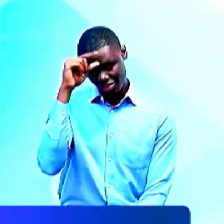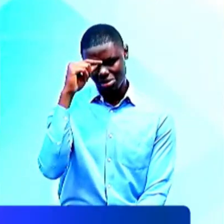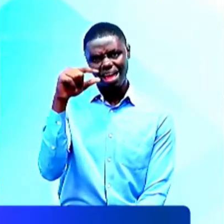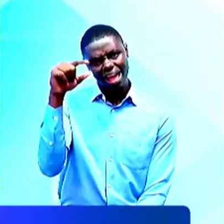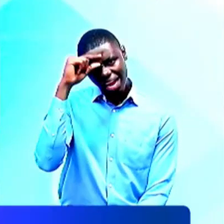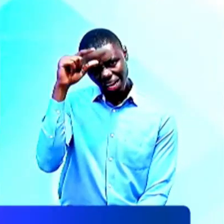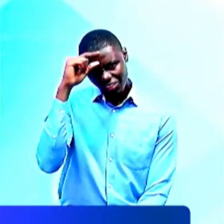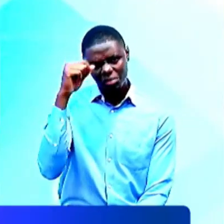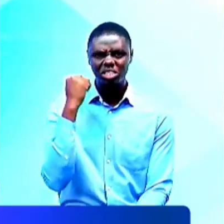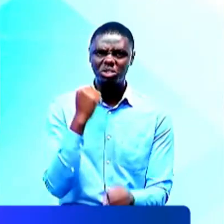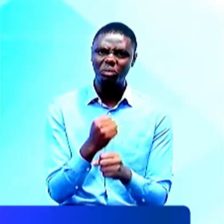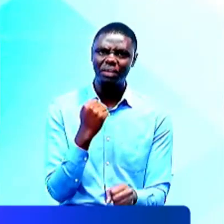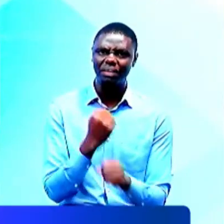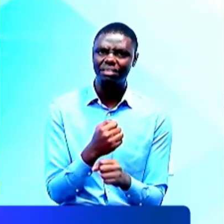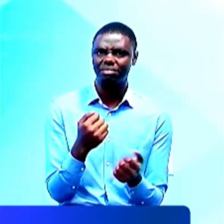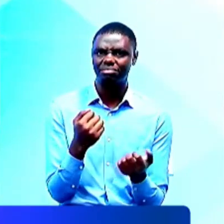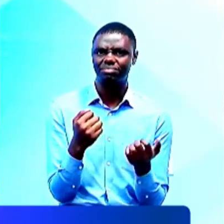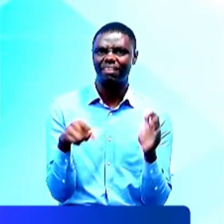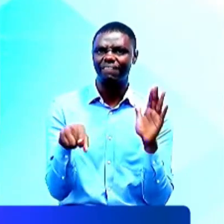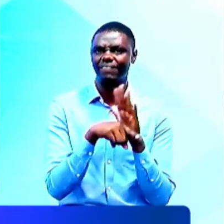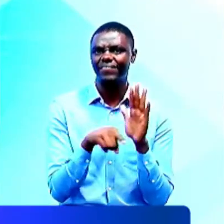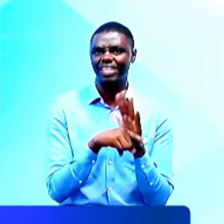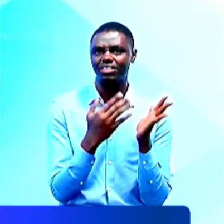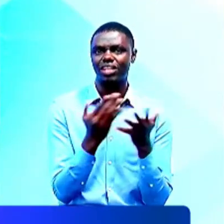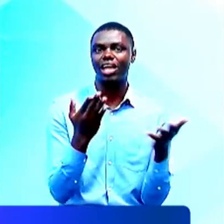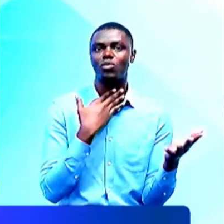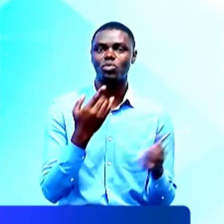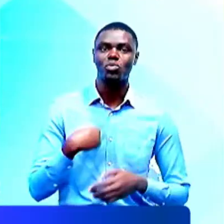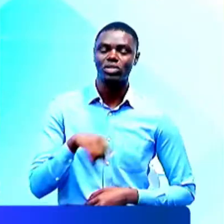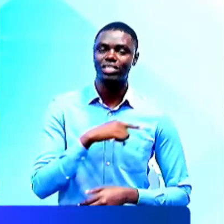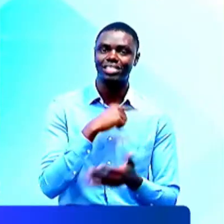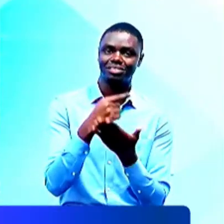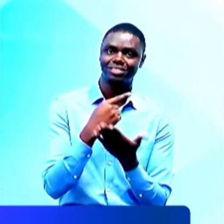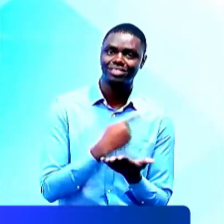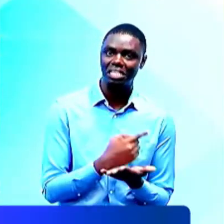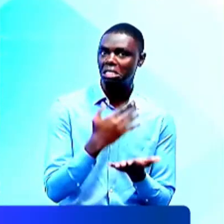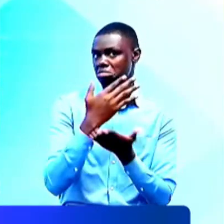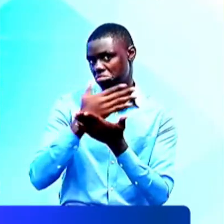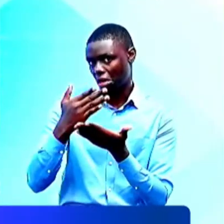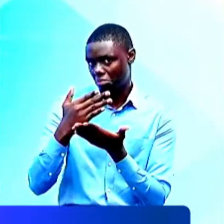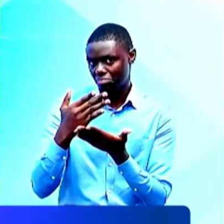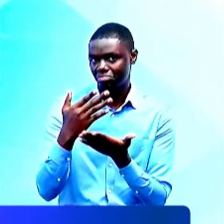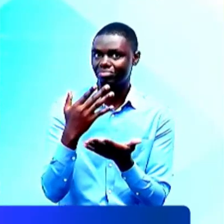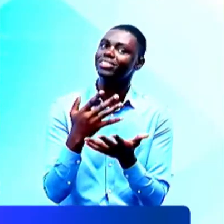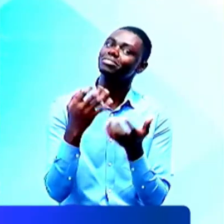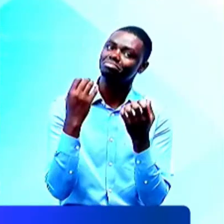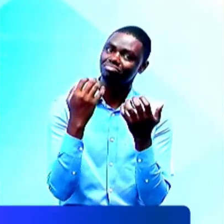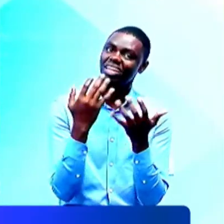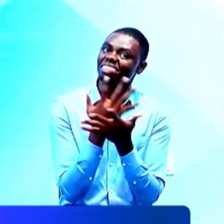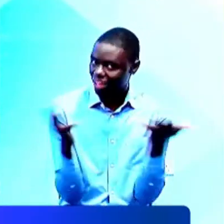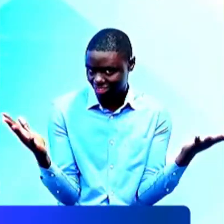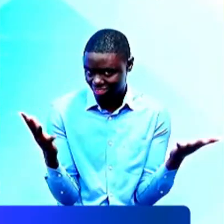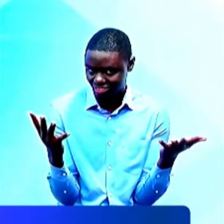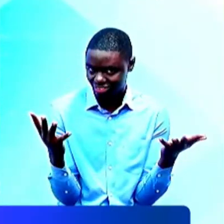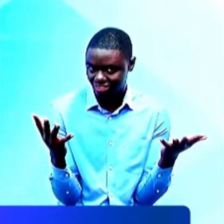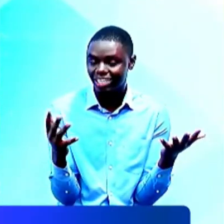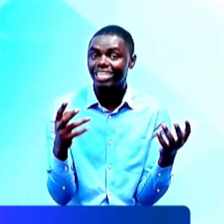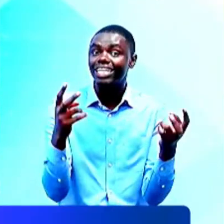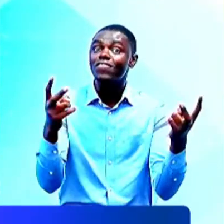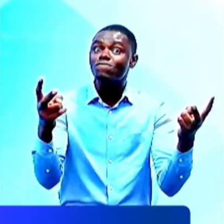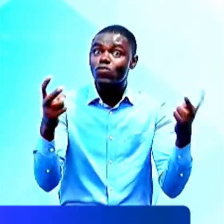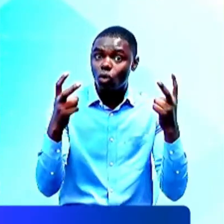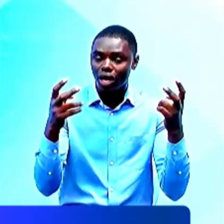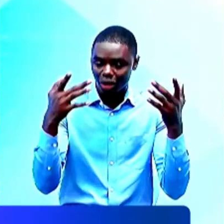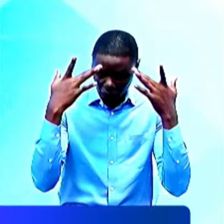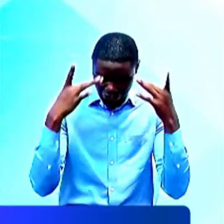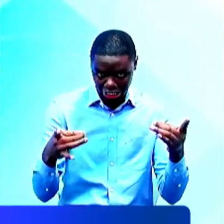has been doing a couple of things that I want us to discuss. Yeah, a couple of good things. A couple of things. It is the viewer who will determine